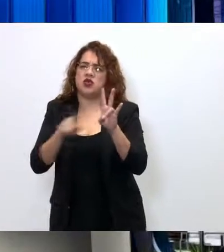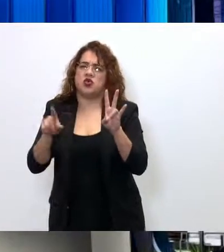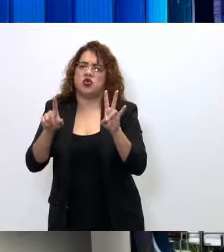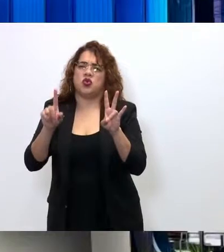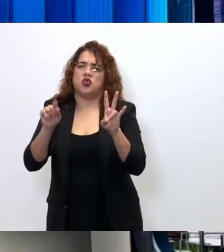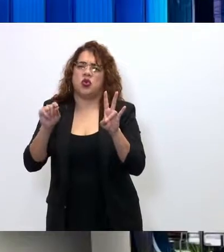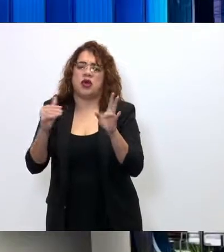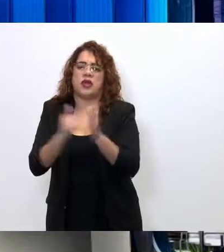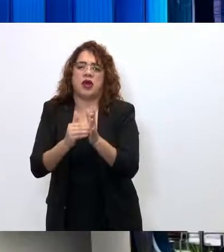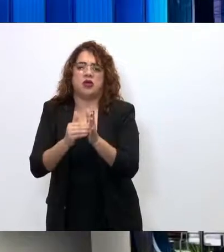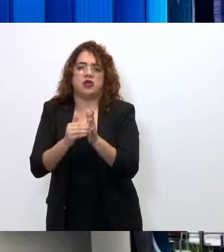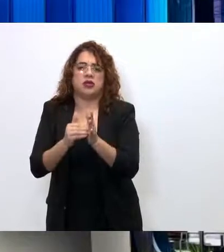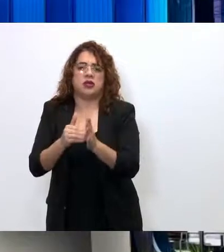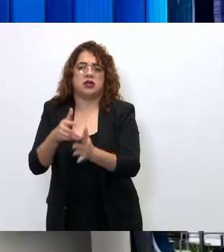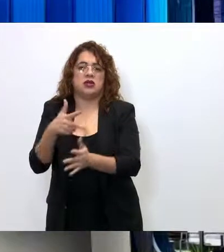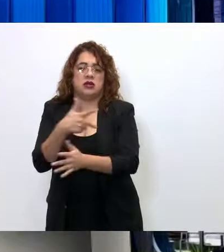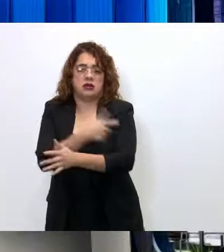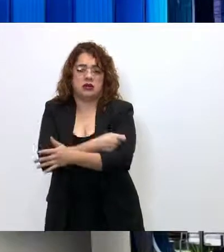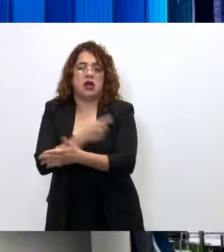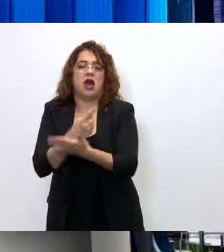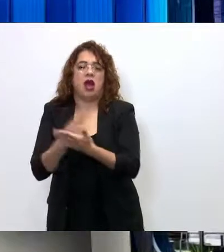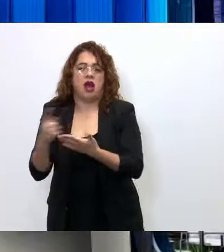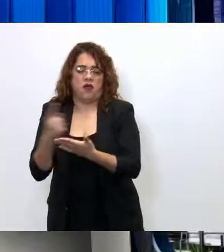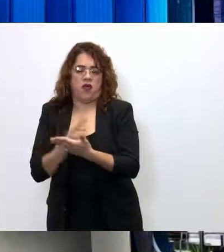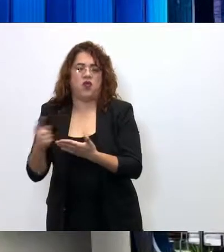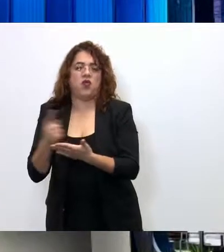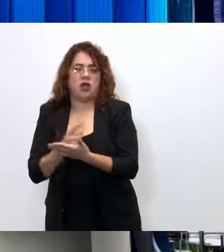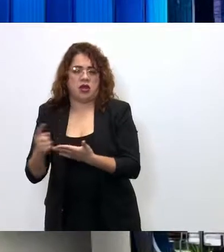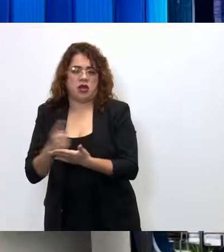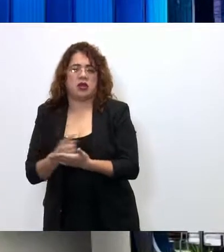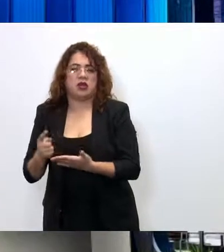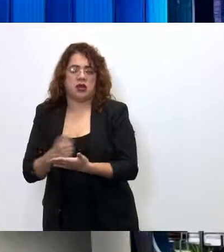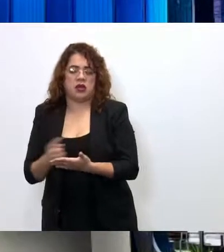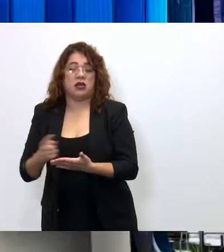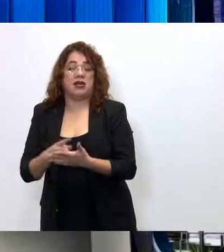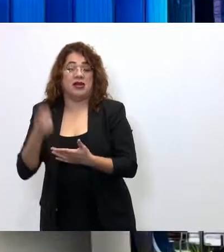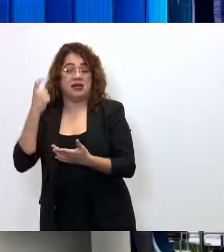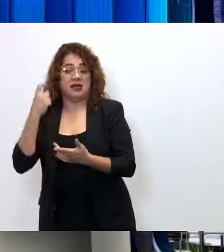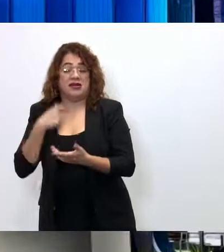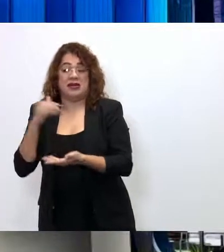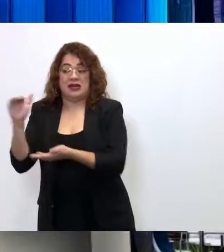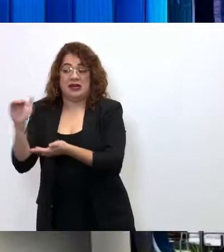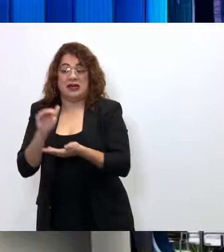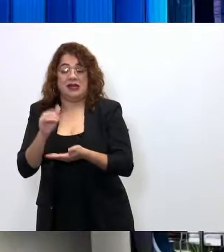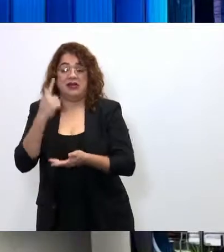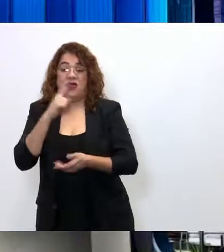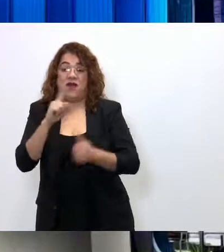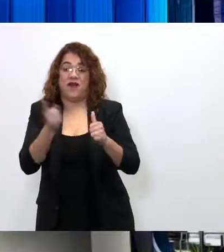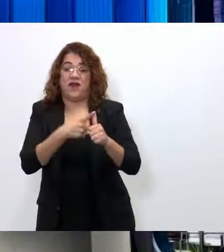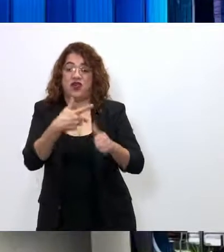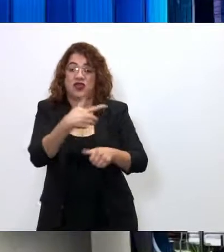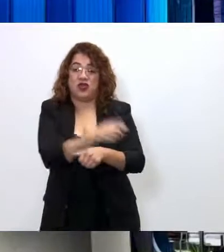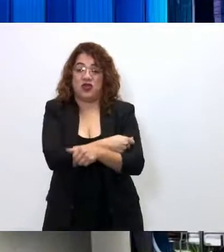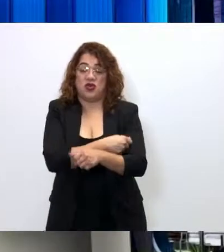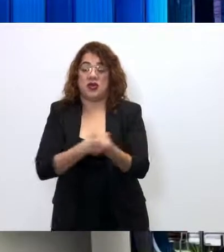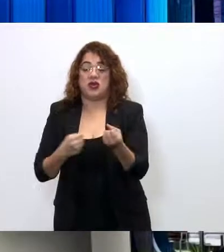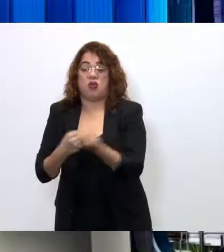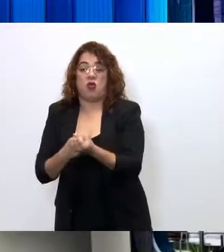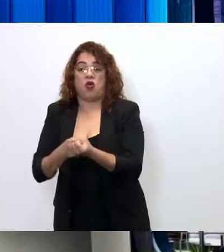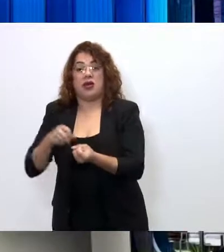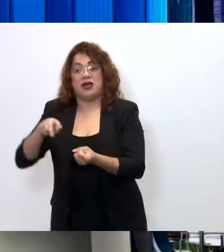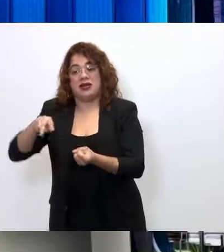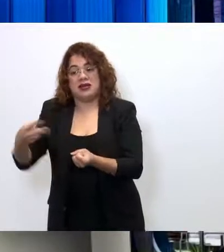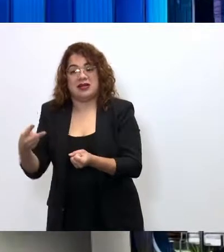week. As in terms of first doses and then supporting second doses as well. And so it has stabilized. The